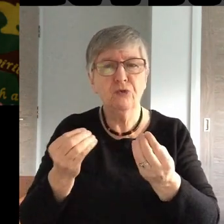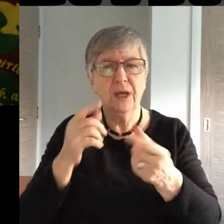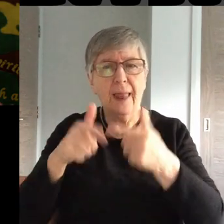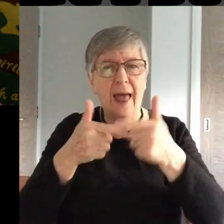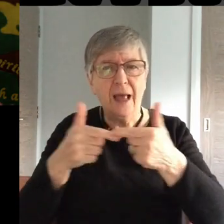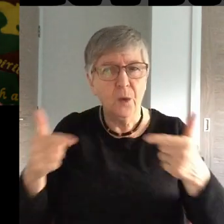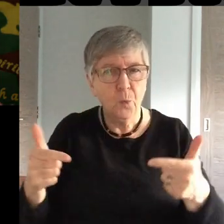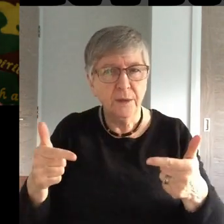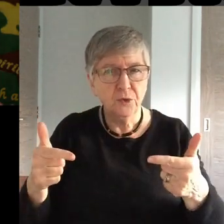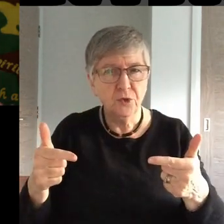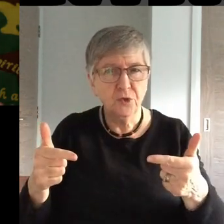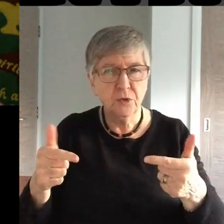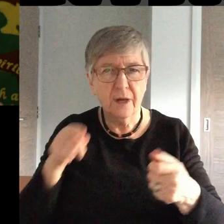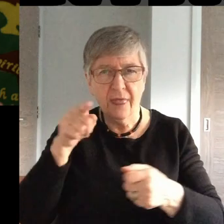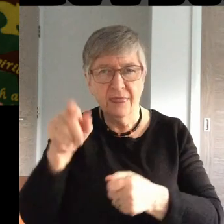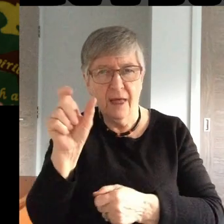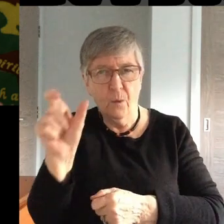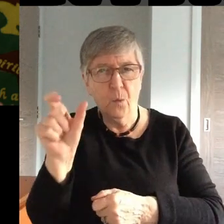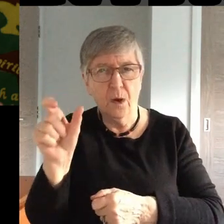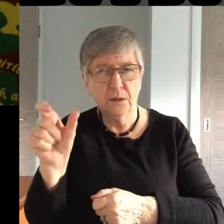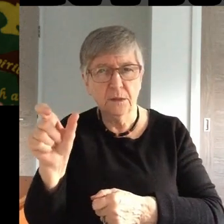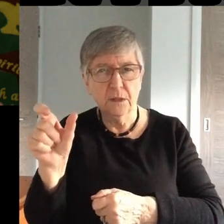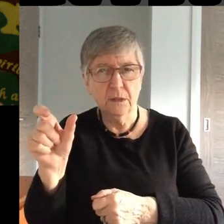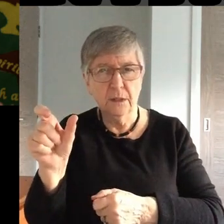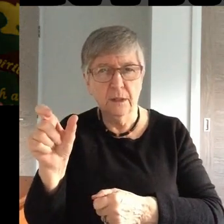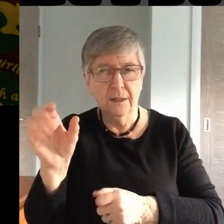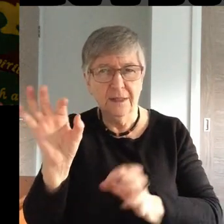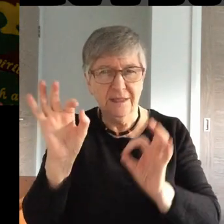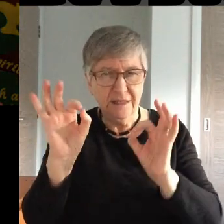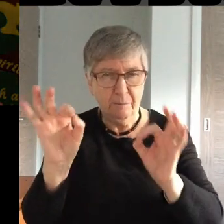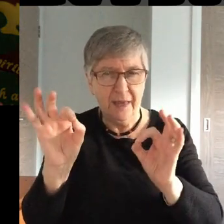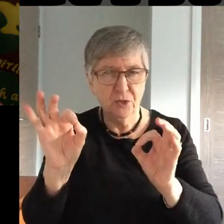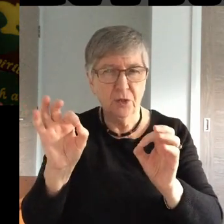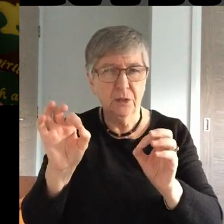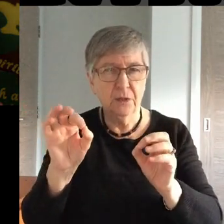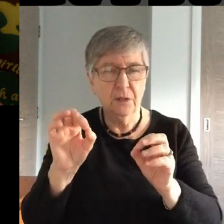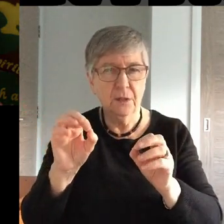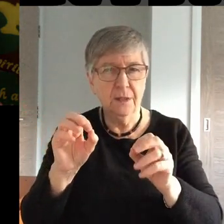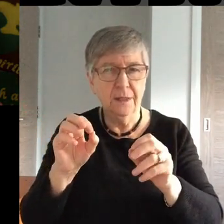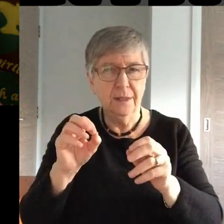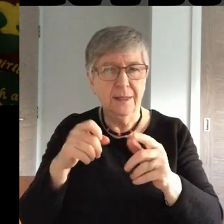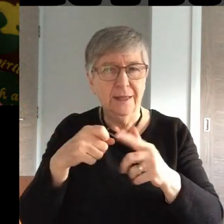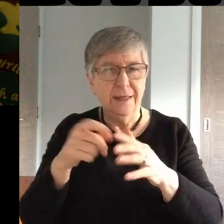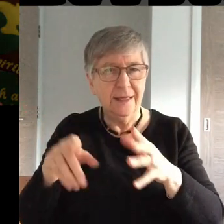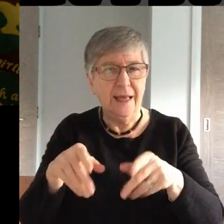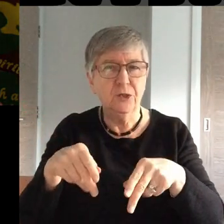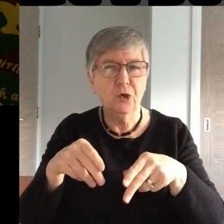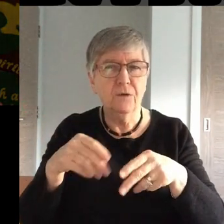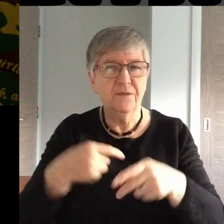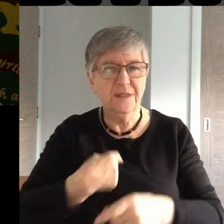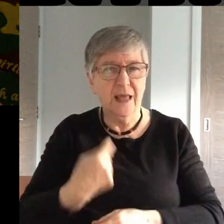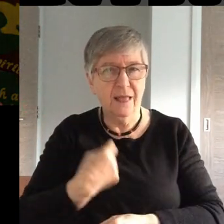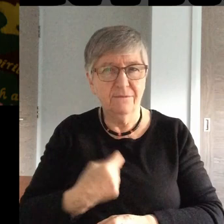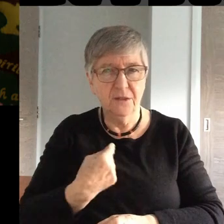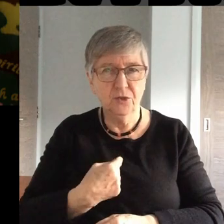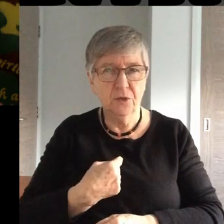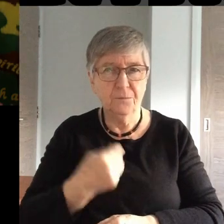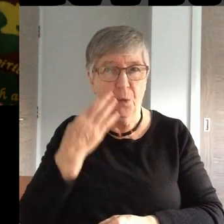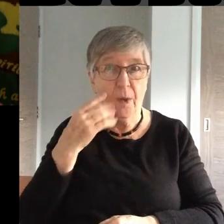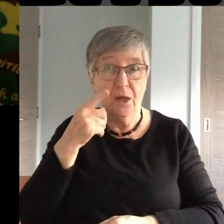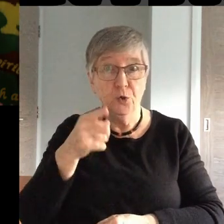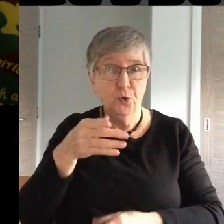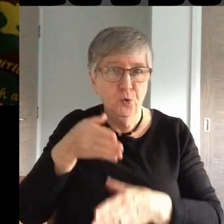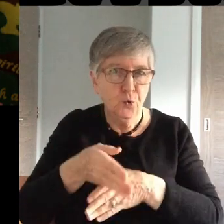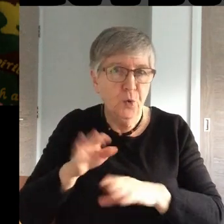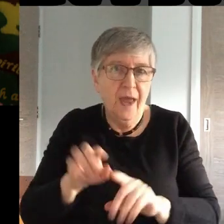language, is called erytheia or erytheon, and it's a specific type of selfishness. It's the kind of selfishness when